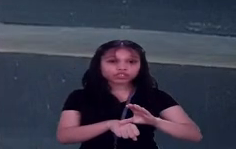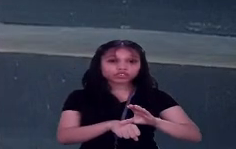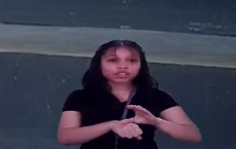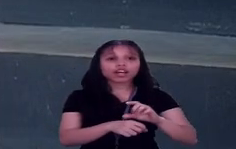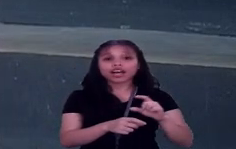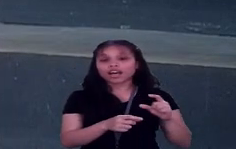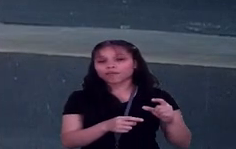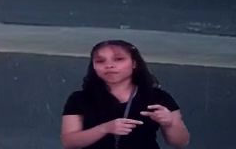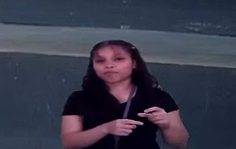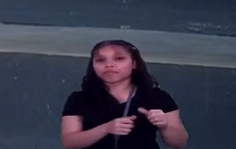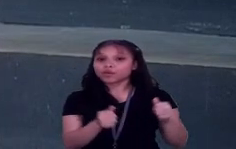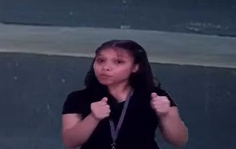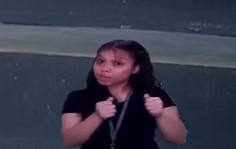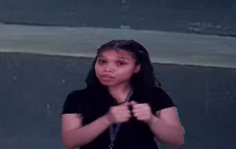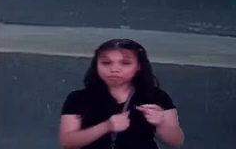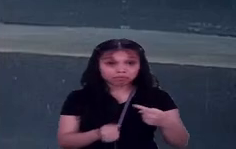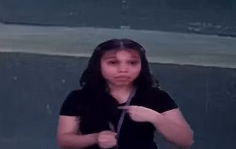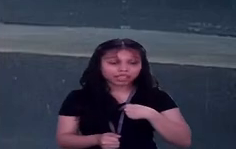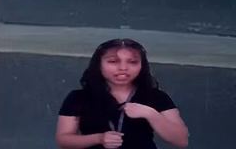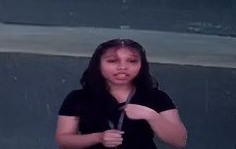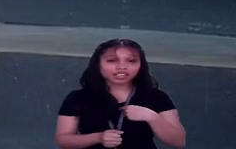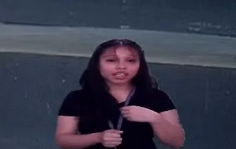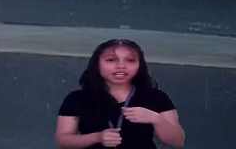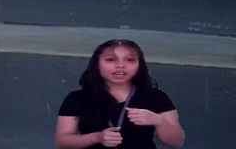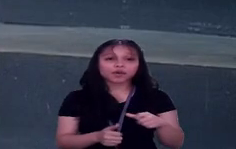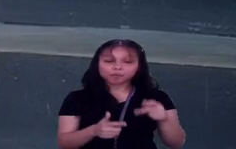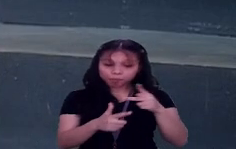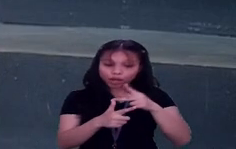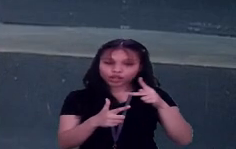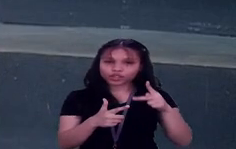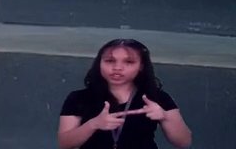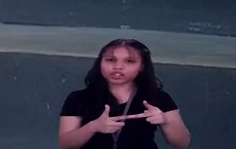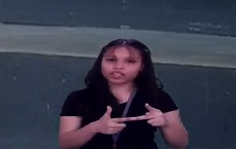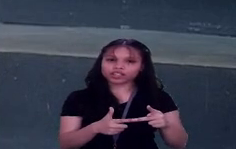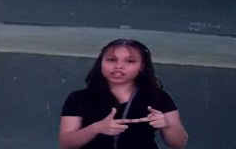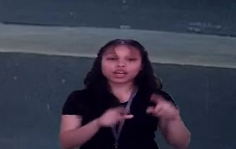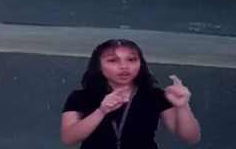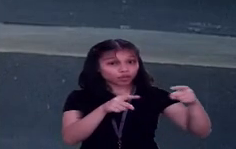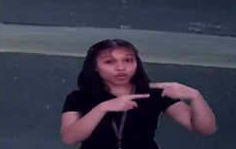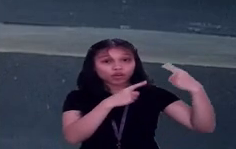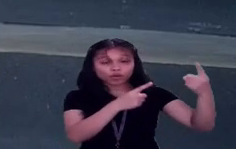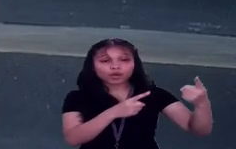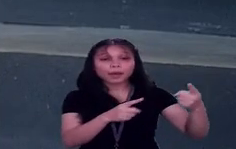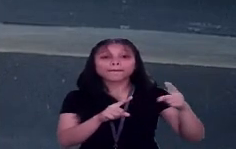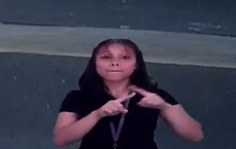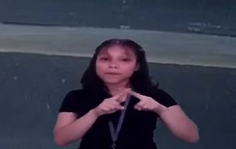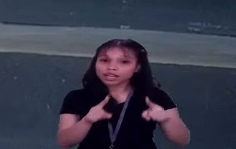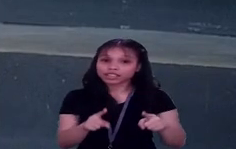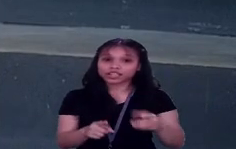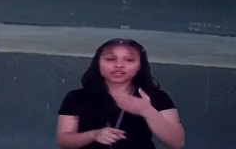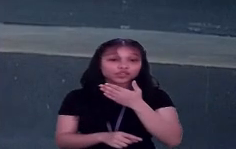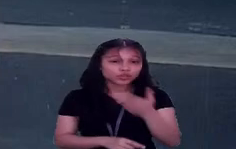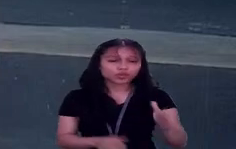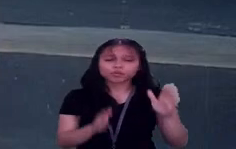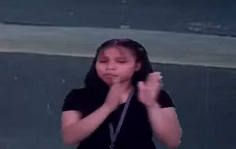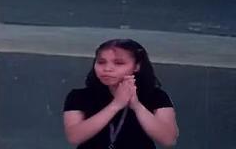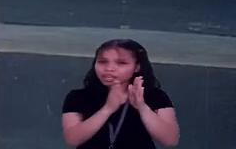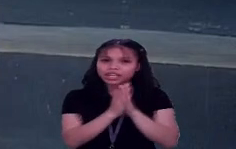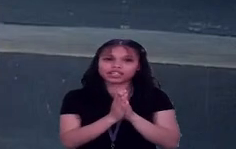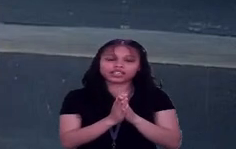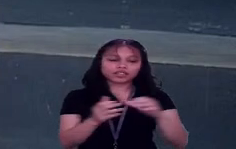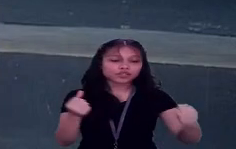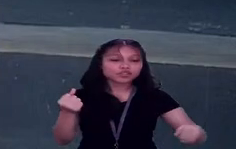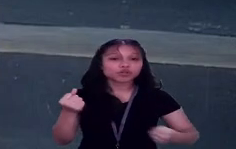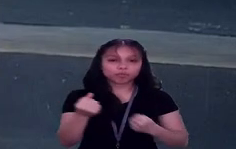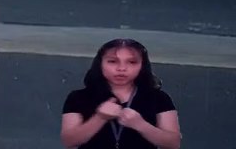with me in Taiwan, but if you can't, don't worry. I will do the going for you. You just pray and